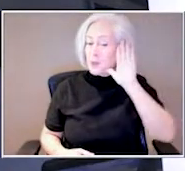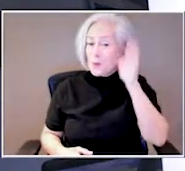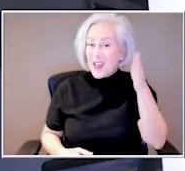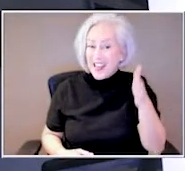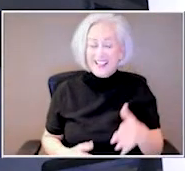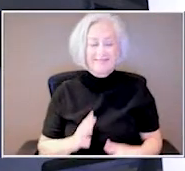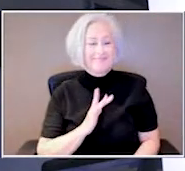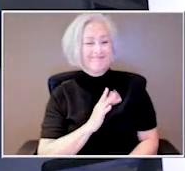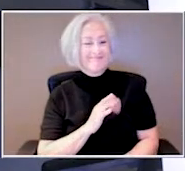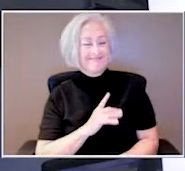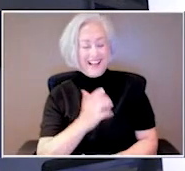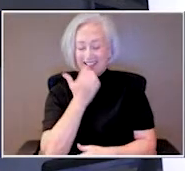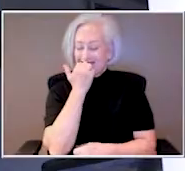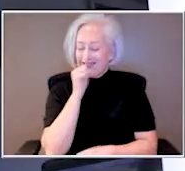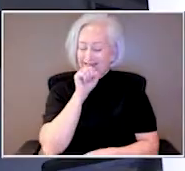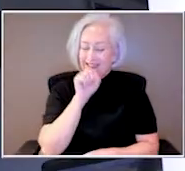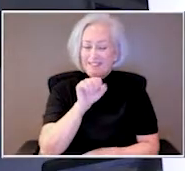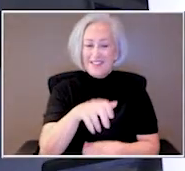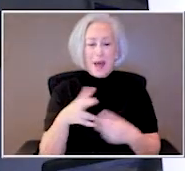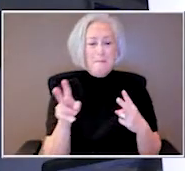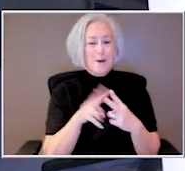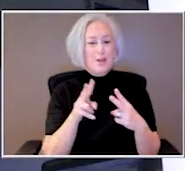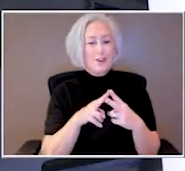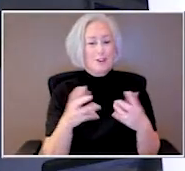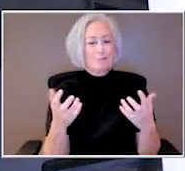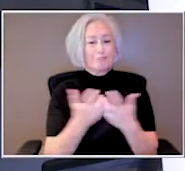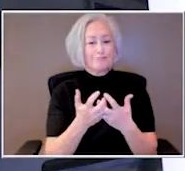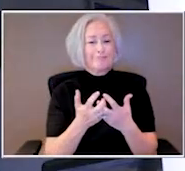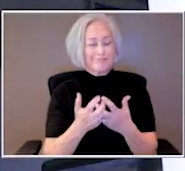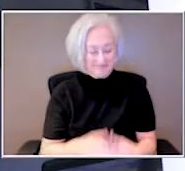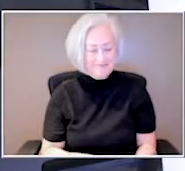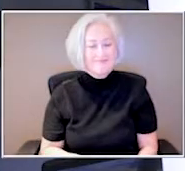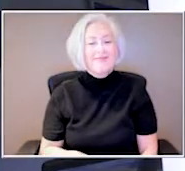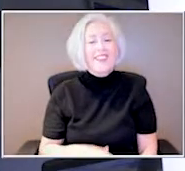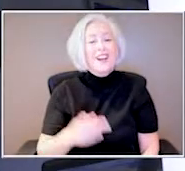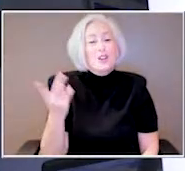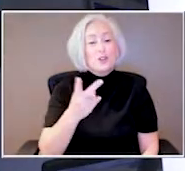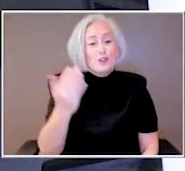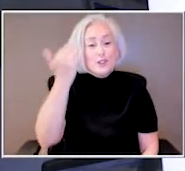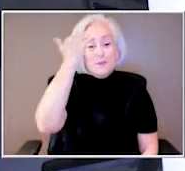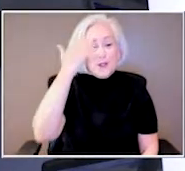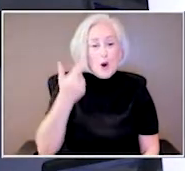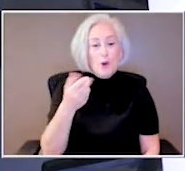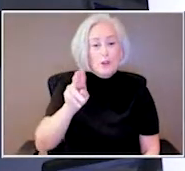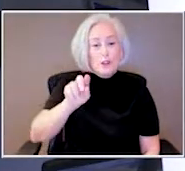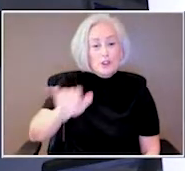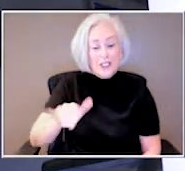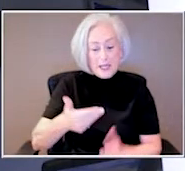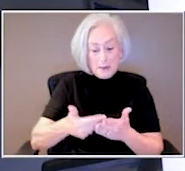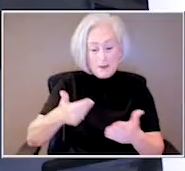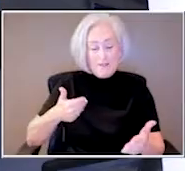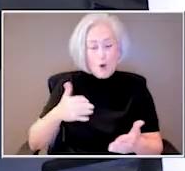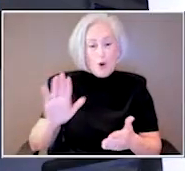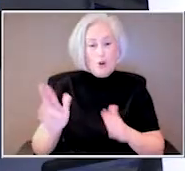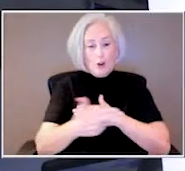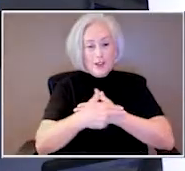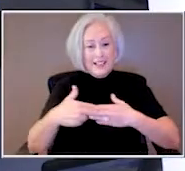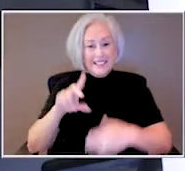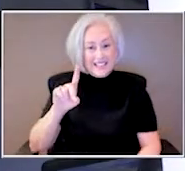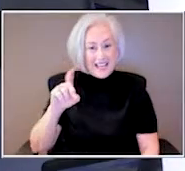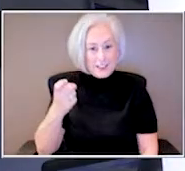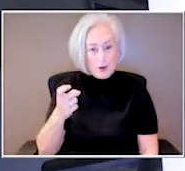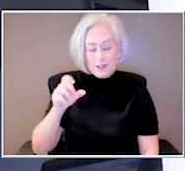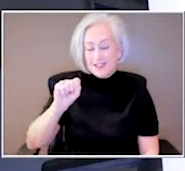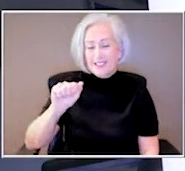love that. Both Kim and Dr. Rosenthal happen to have known Ginny before her sarcoma diagnosis, and we're going to get to that story here in